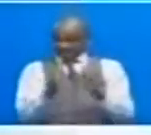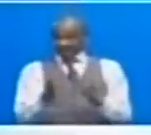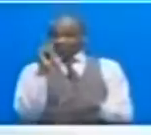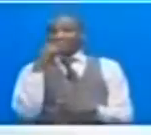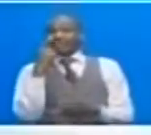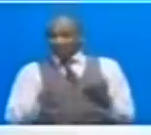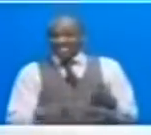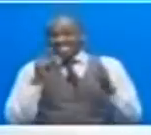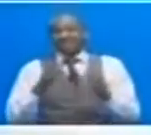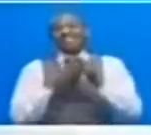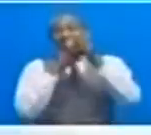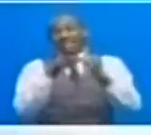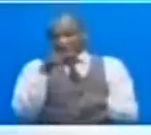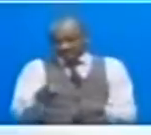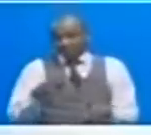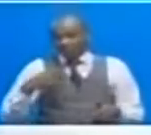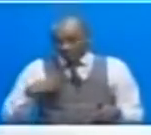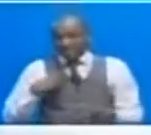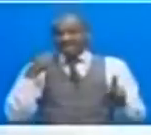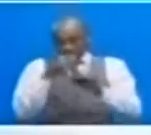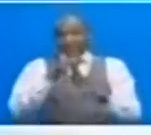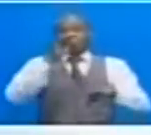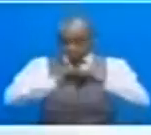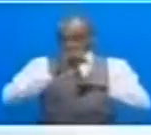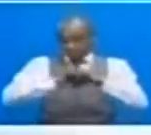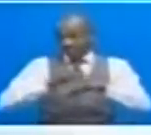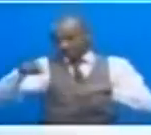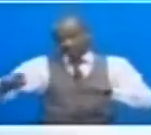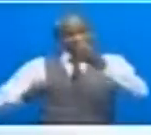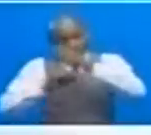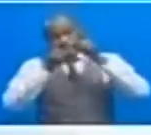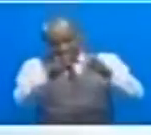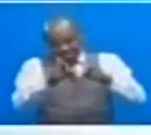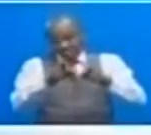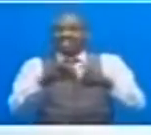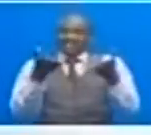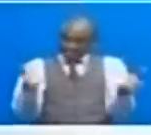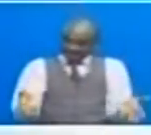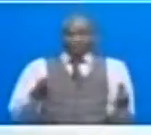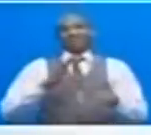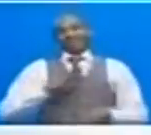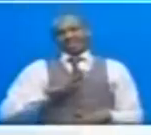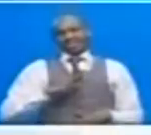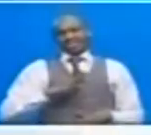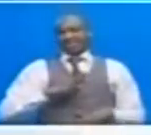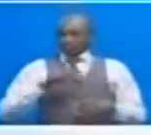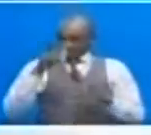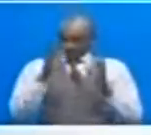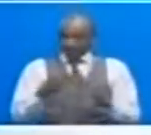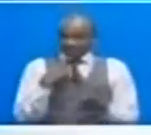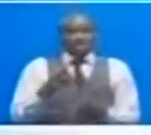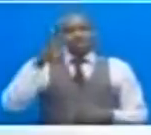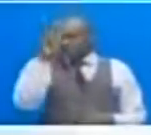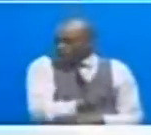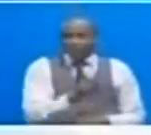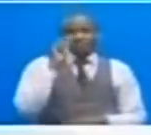says, if the leader is inducing a great impact and the citizens are in support of him for another term, it is fine. Ahmed Moyo, no,